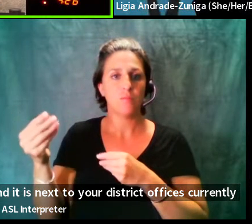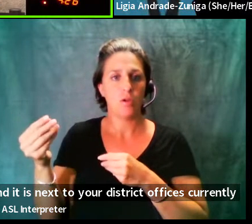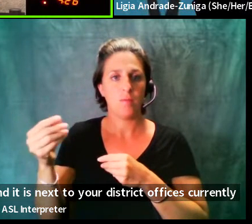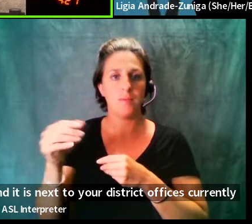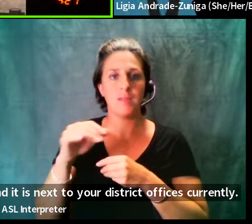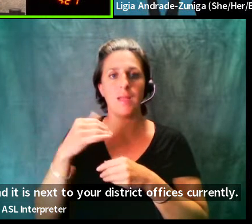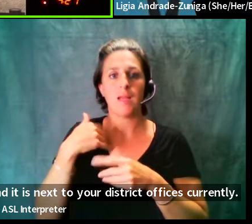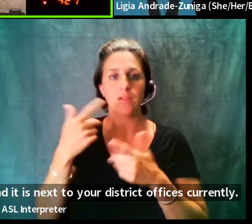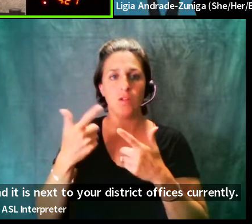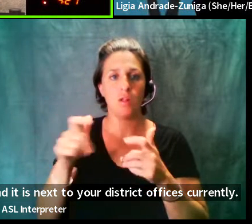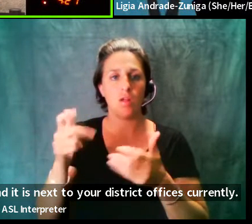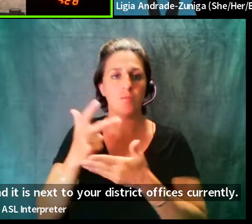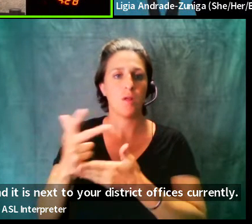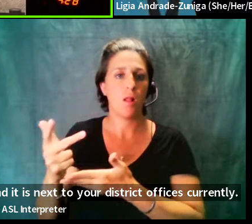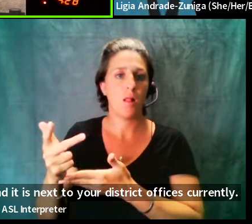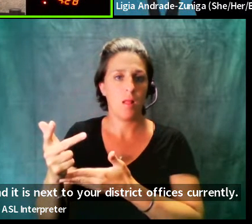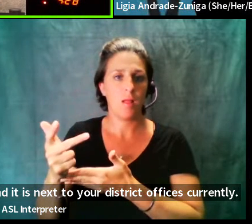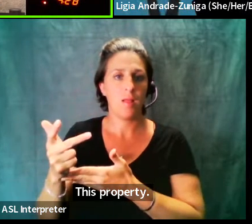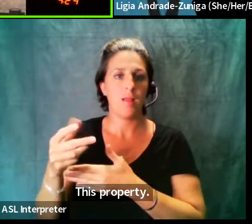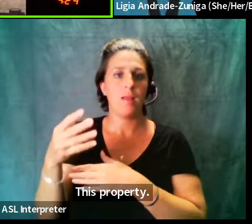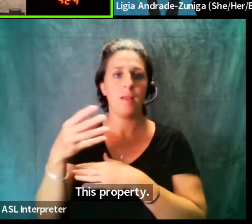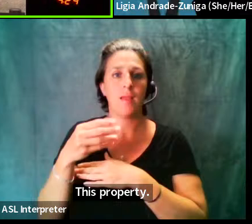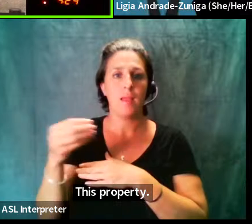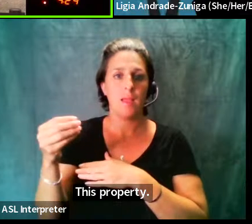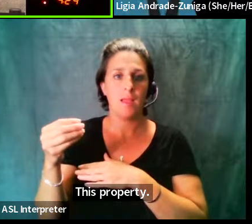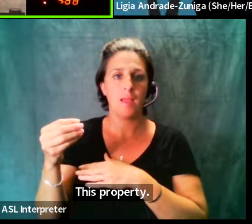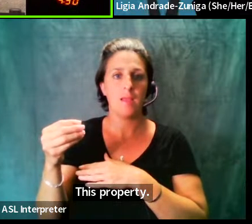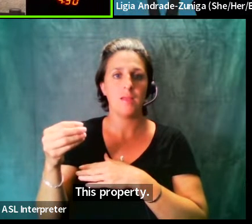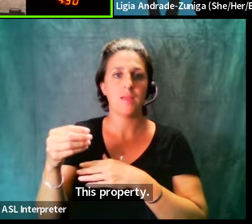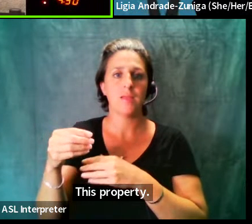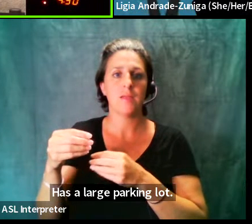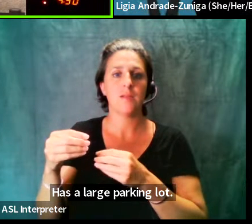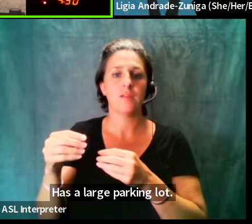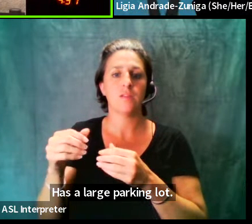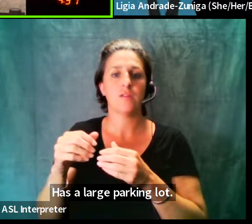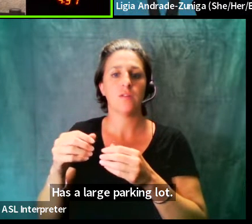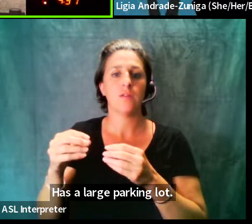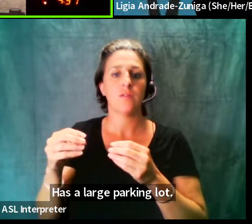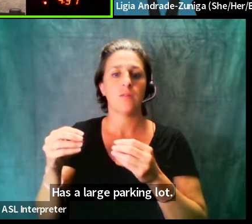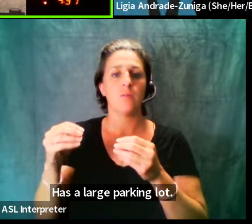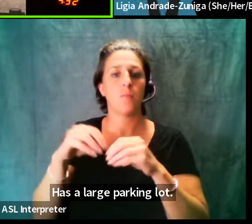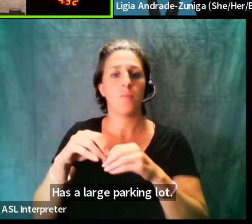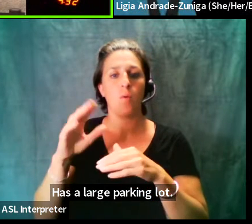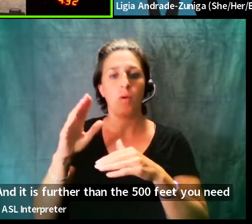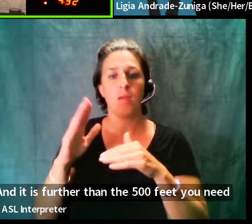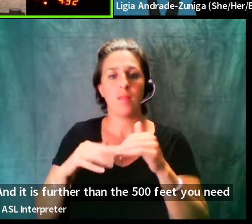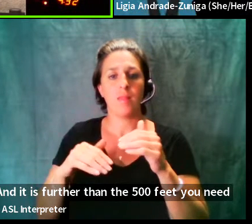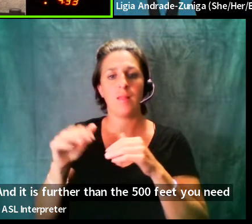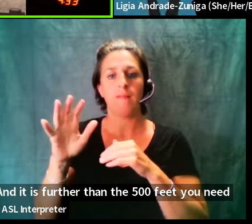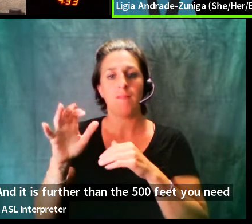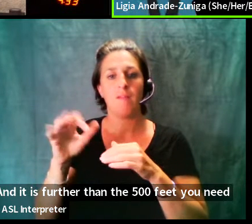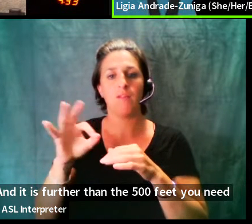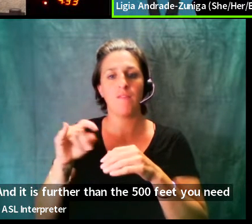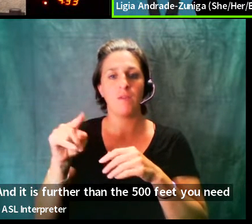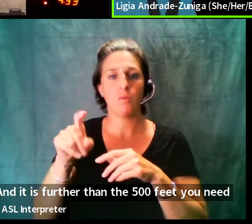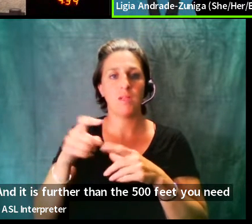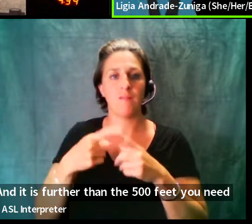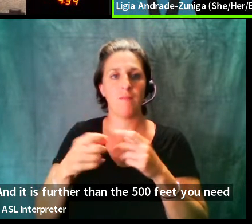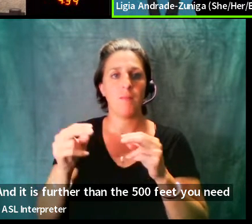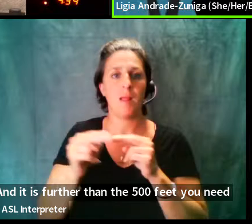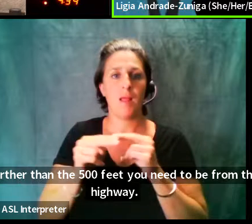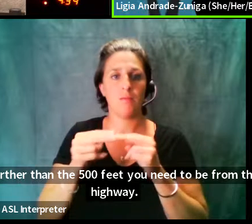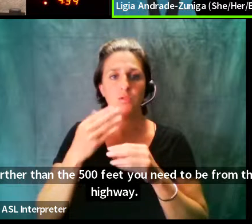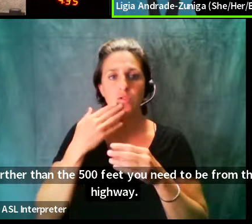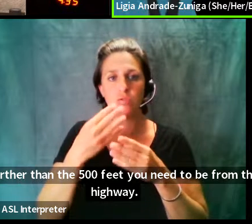has a large parking lot and it is further than the 500 feet you need to be from the highway. Thank you. Good